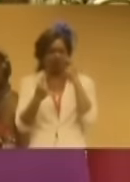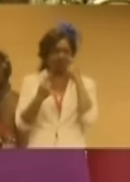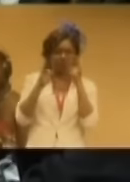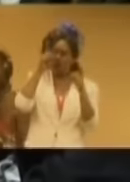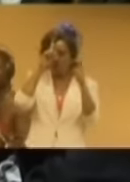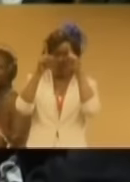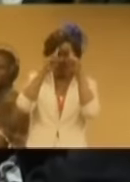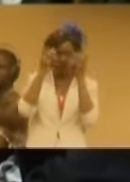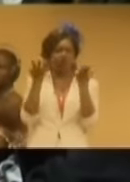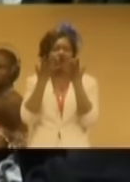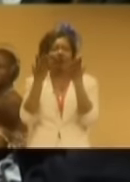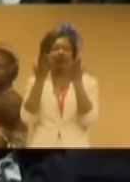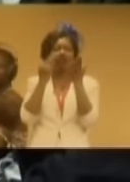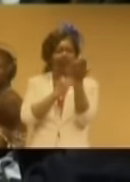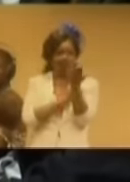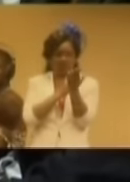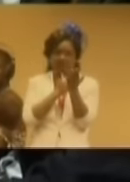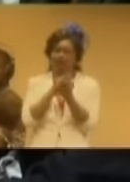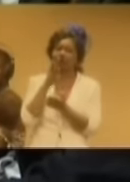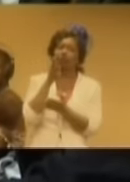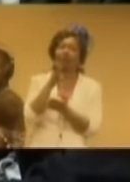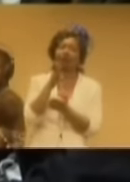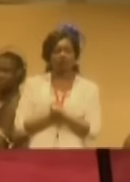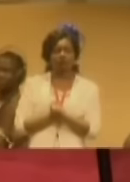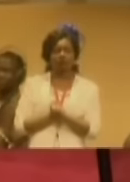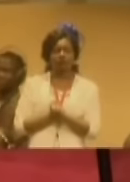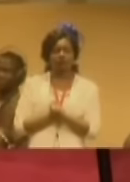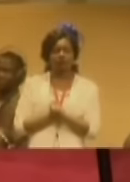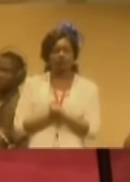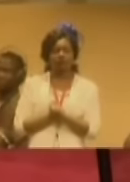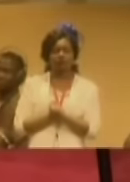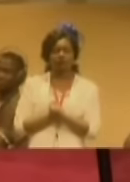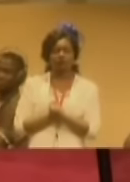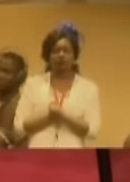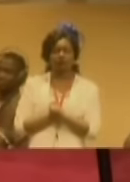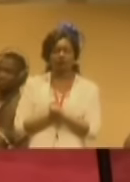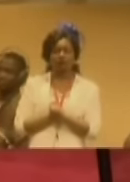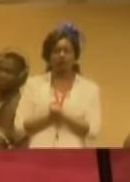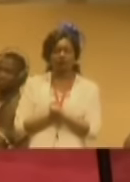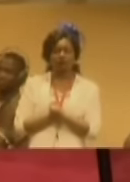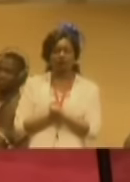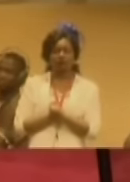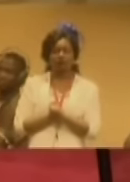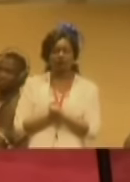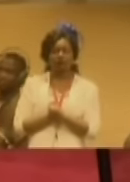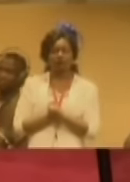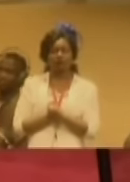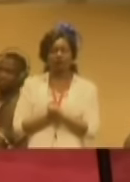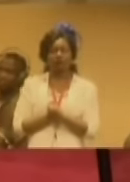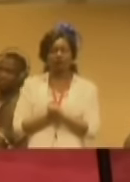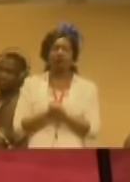The level of our commitment